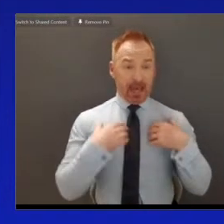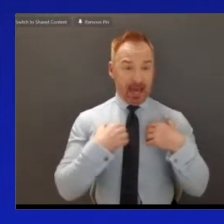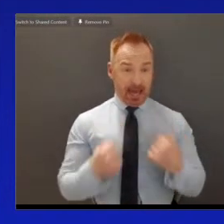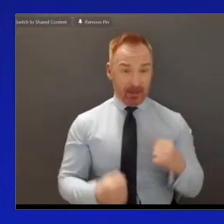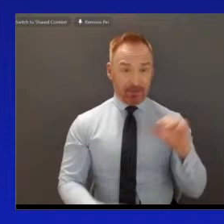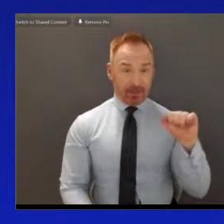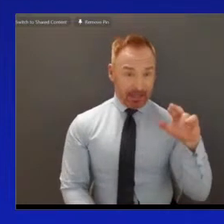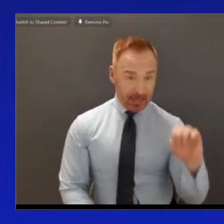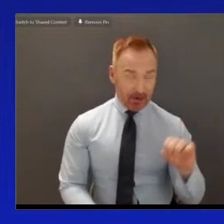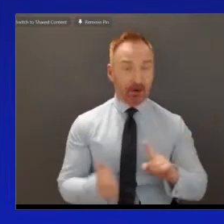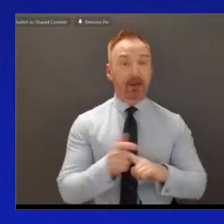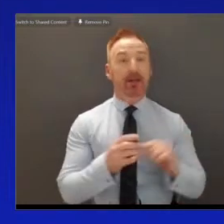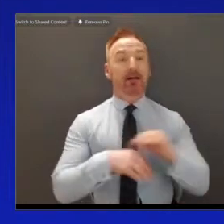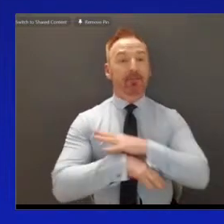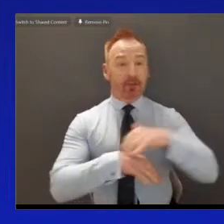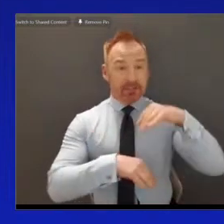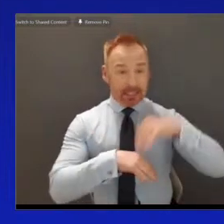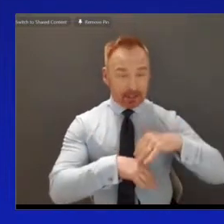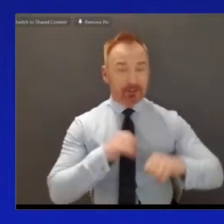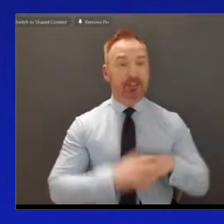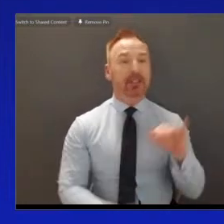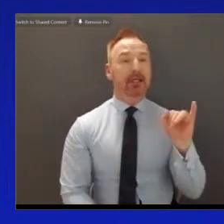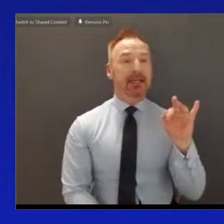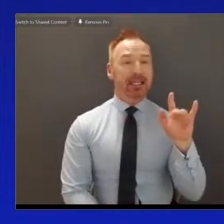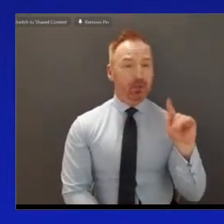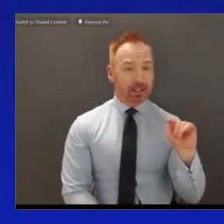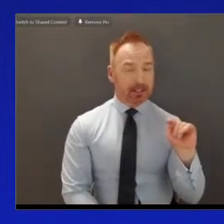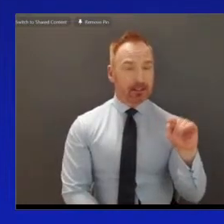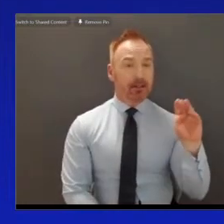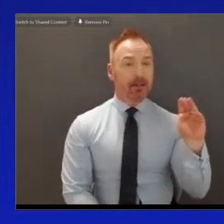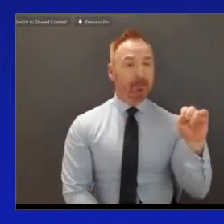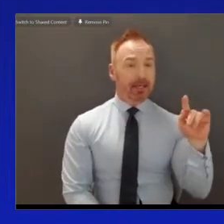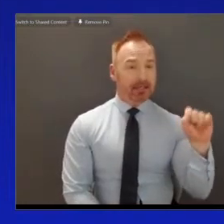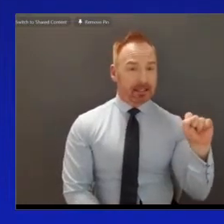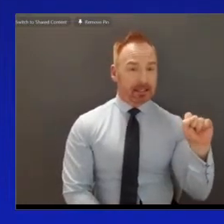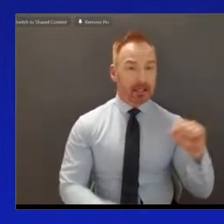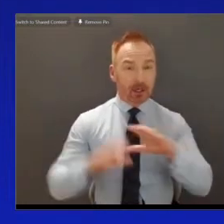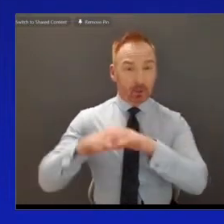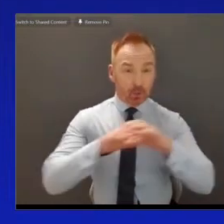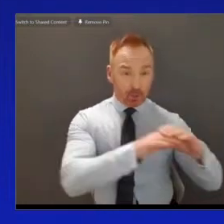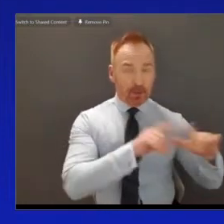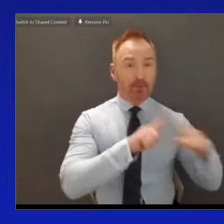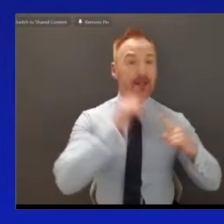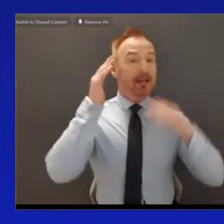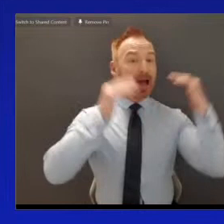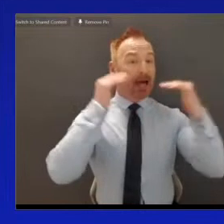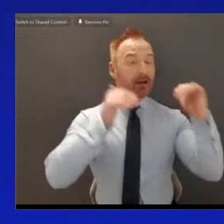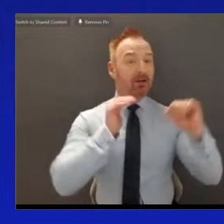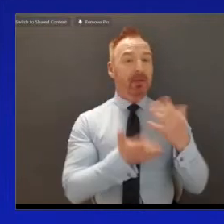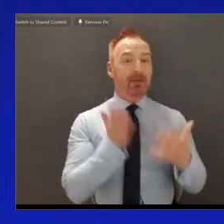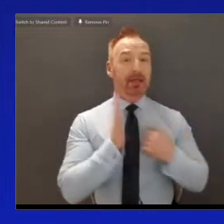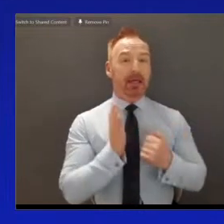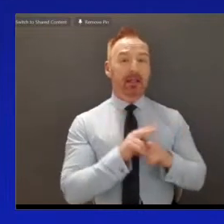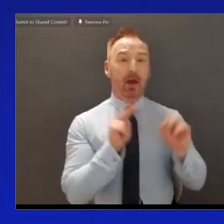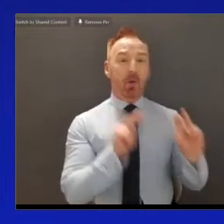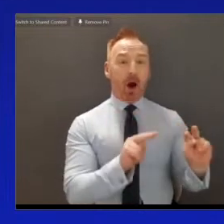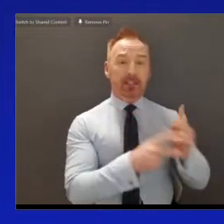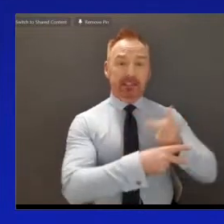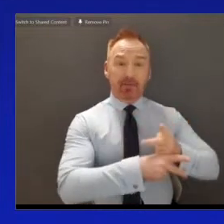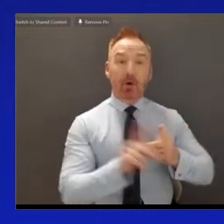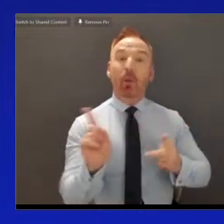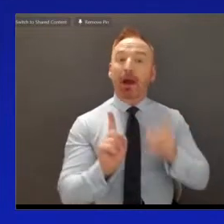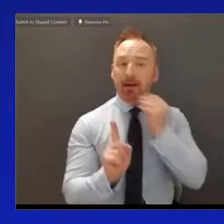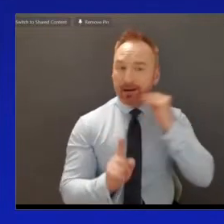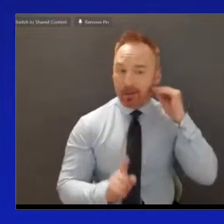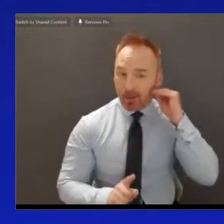First Nations, Inuit, Métis populations, and adults who are receiving chronic care at home. The province estimates